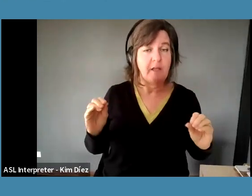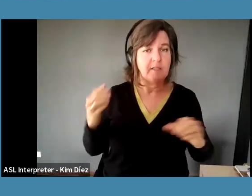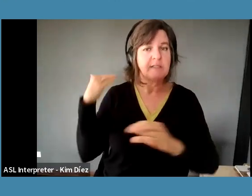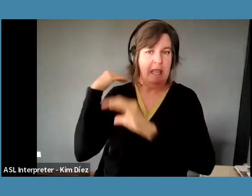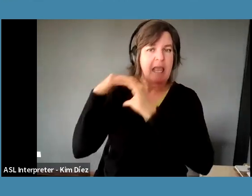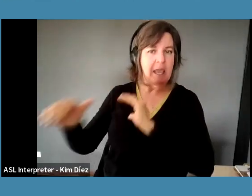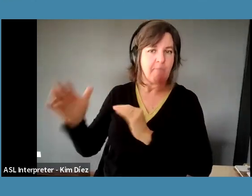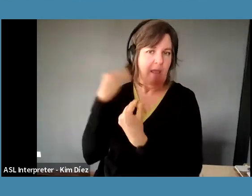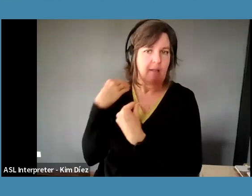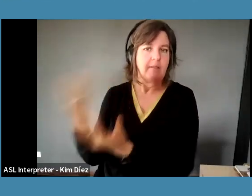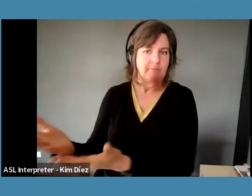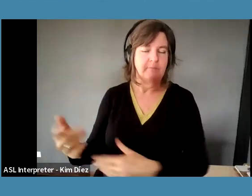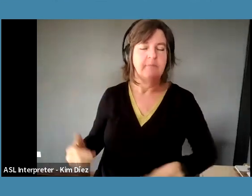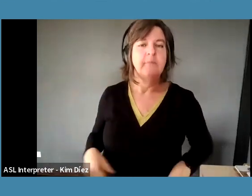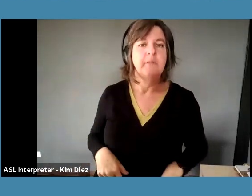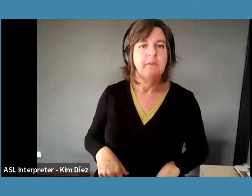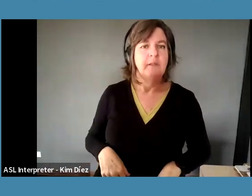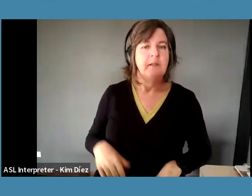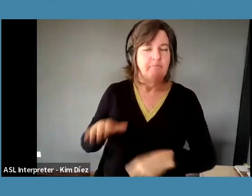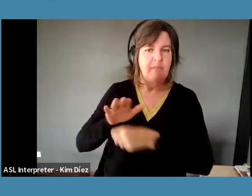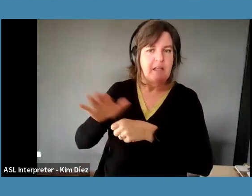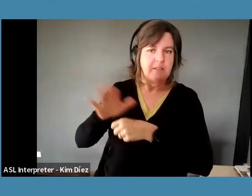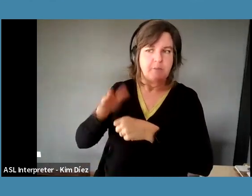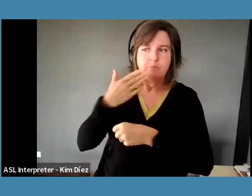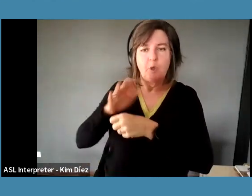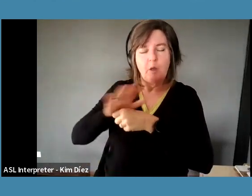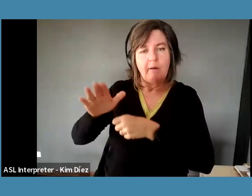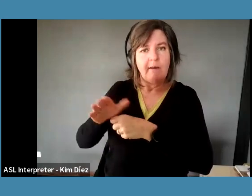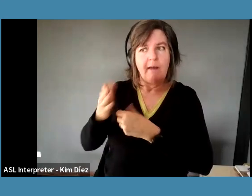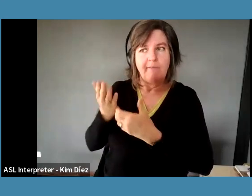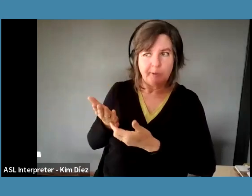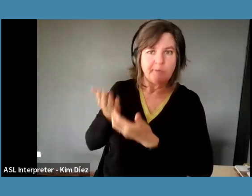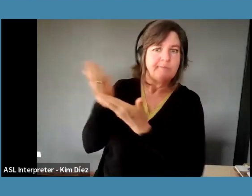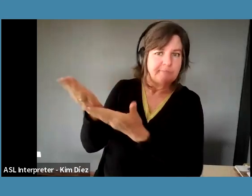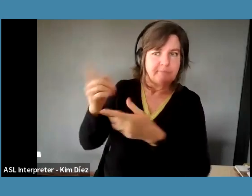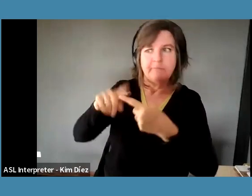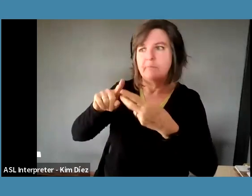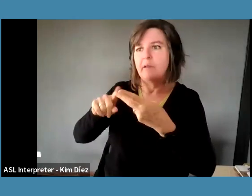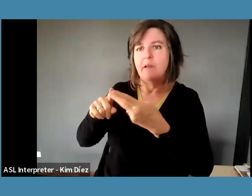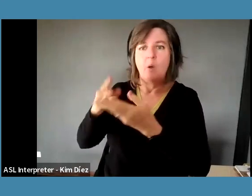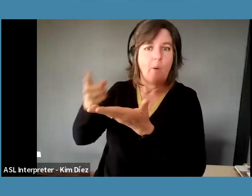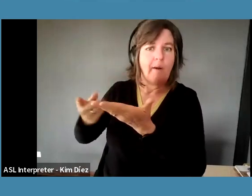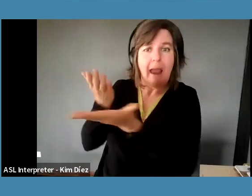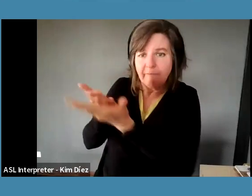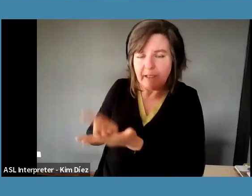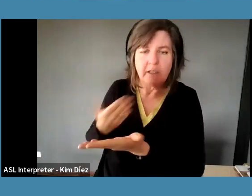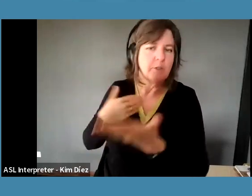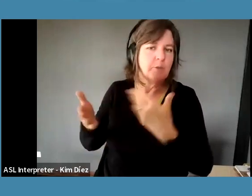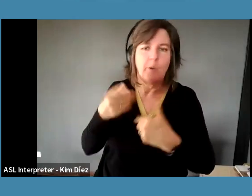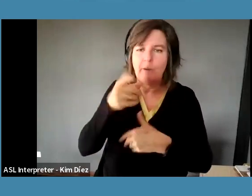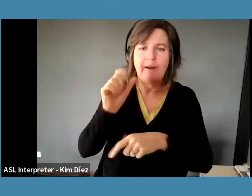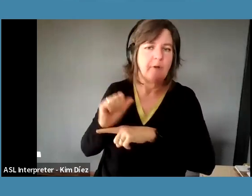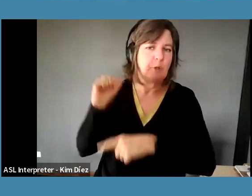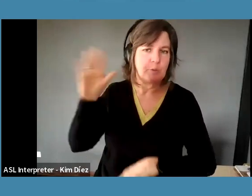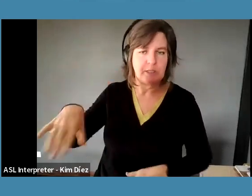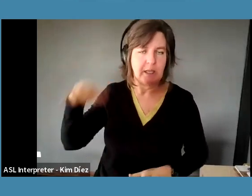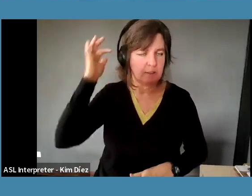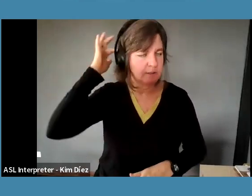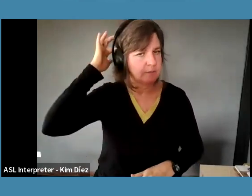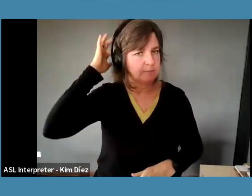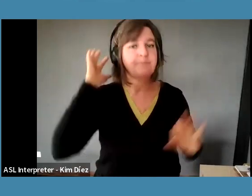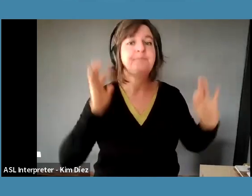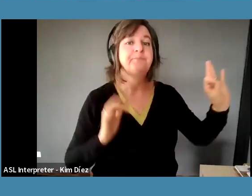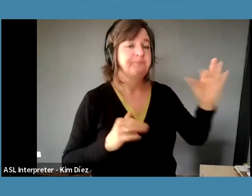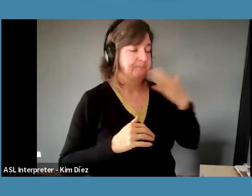notice of your motion or your evidence, whatever it is you're sending. All right, thank